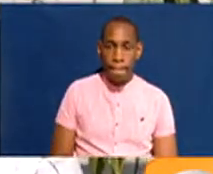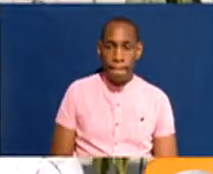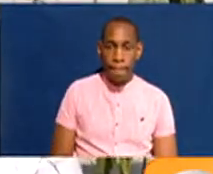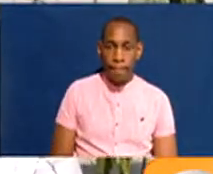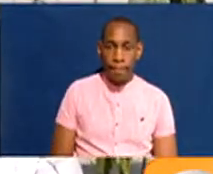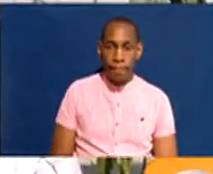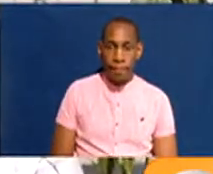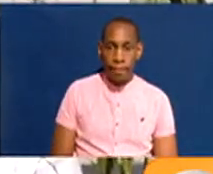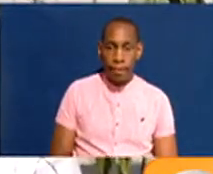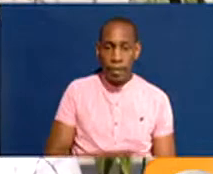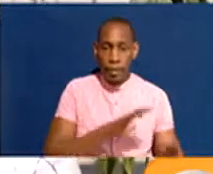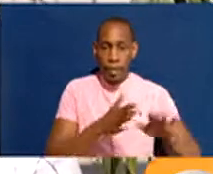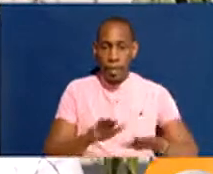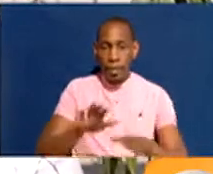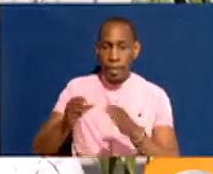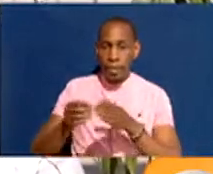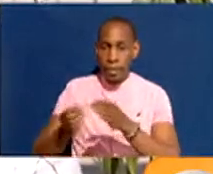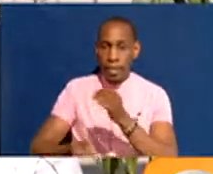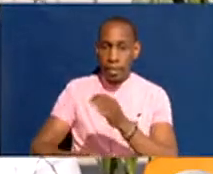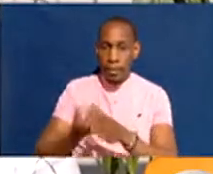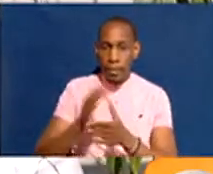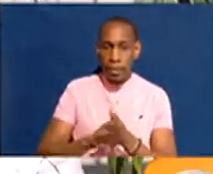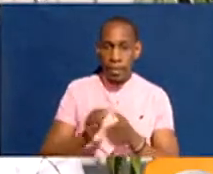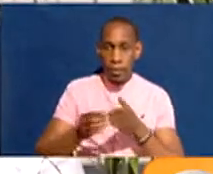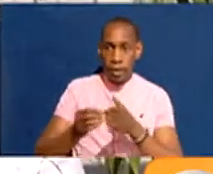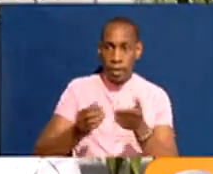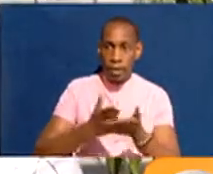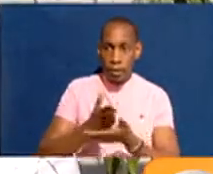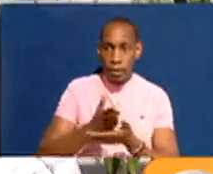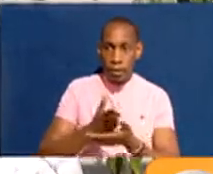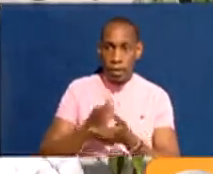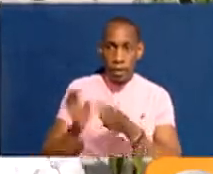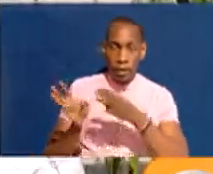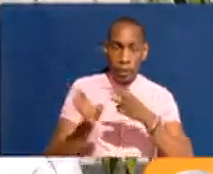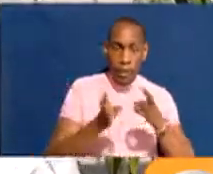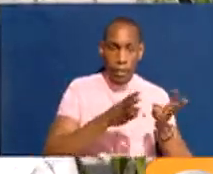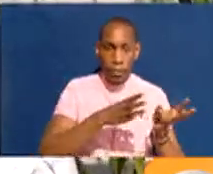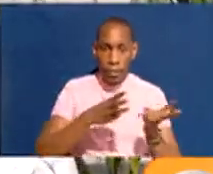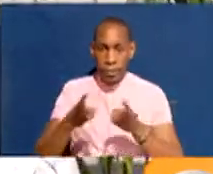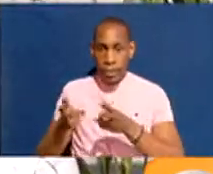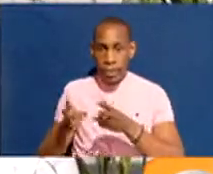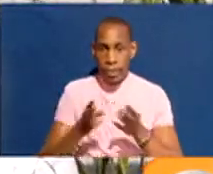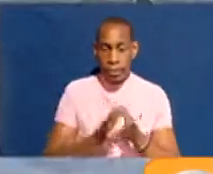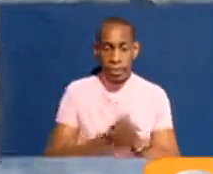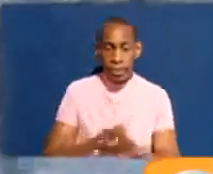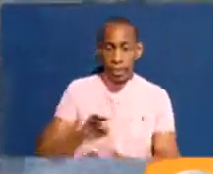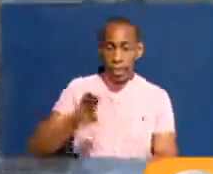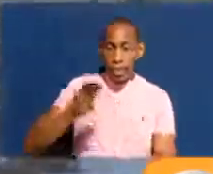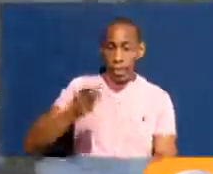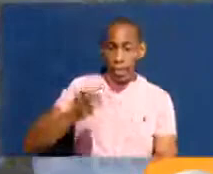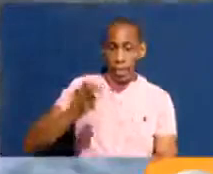causes productivity are driven by winds, monsoon winds.